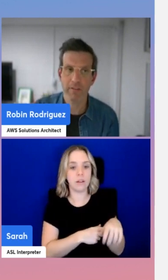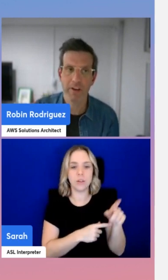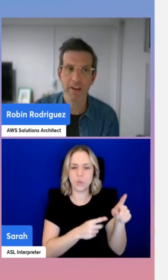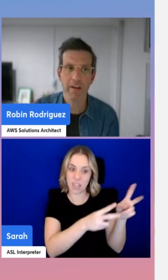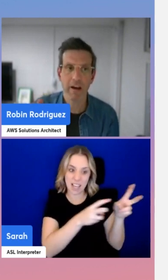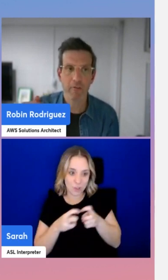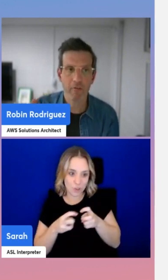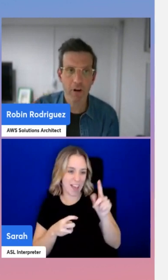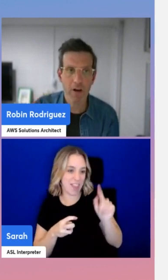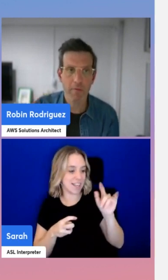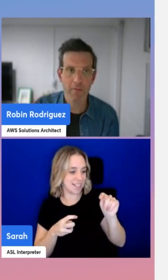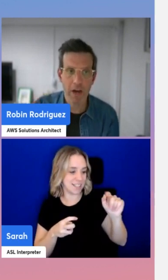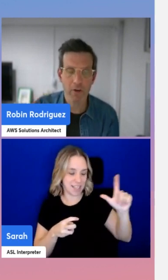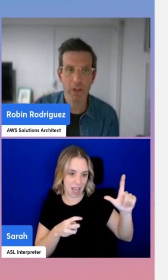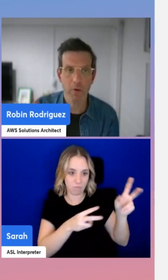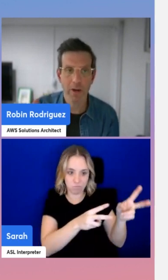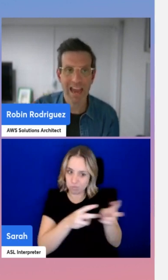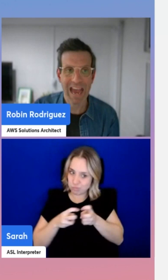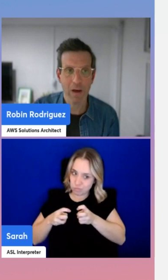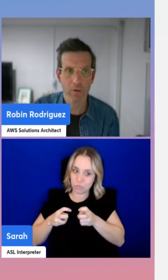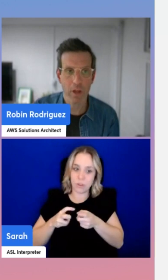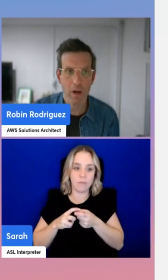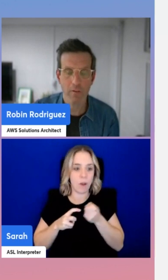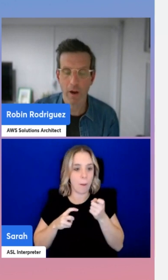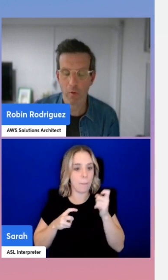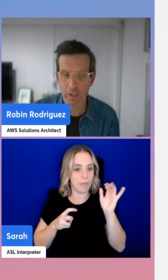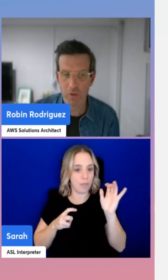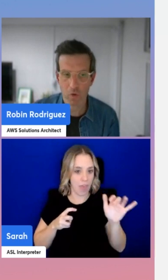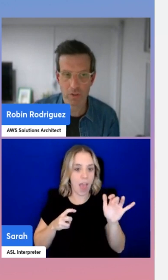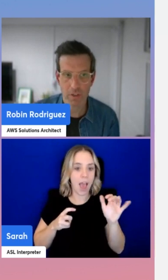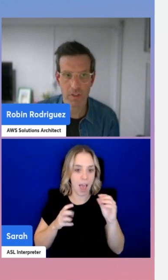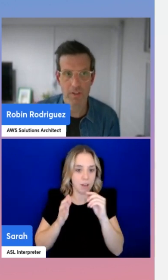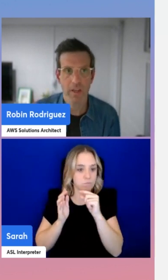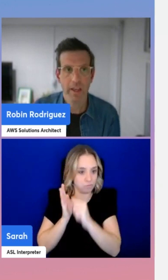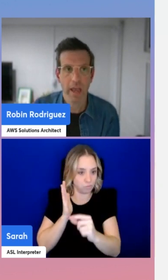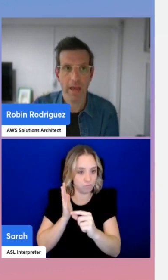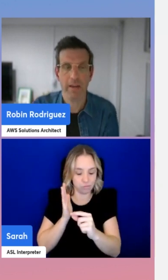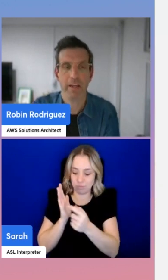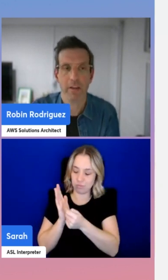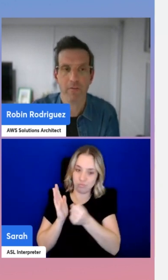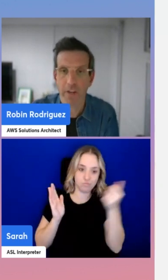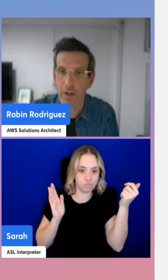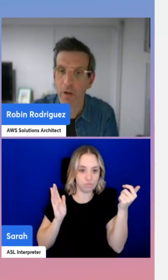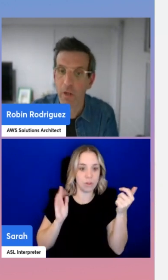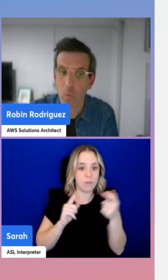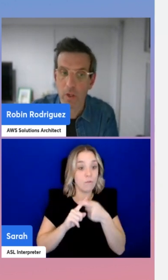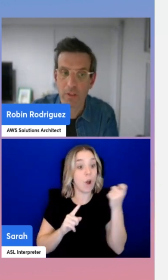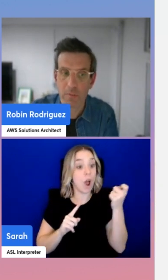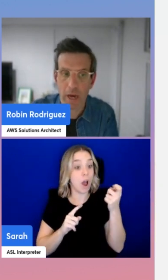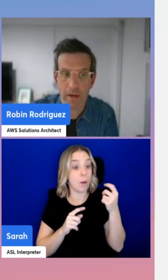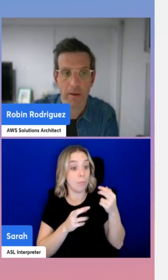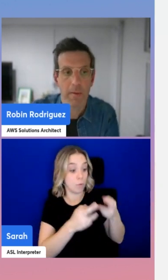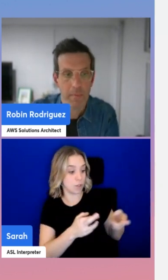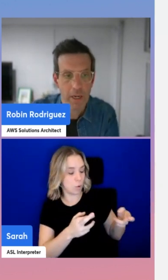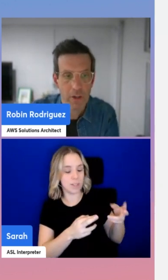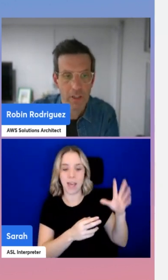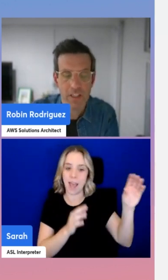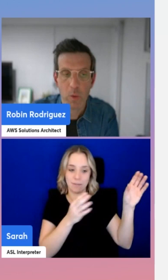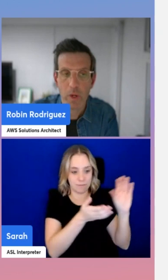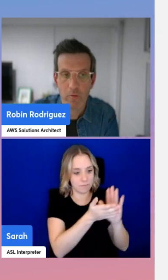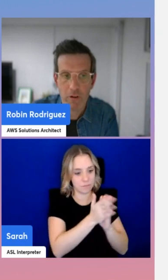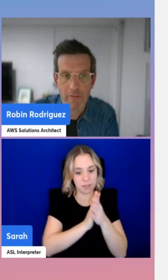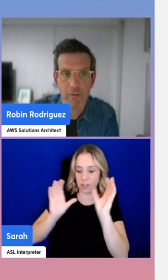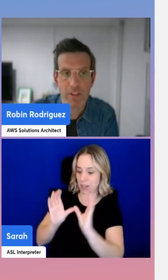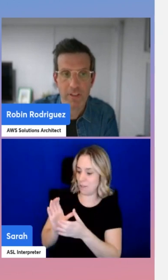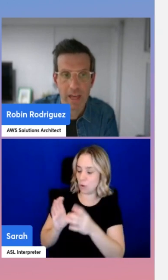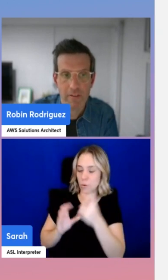to live, from value out of our resources and configured in one spot. And you can see